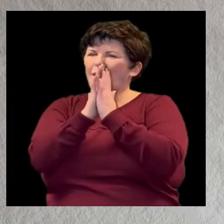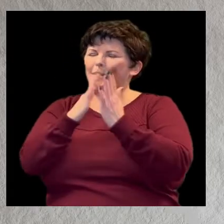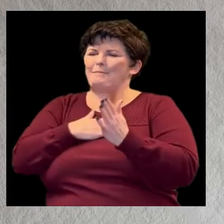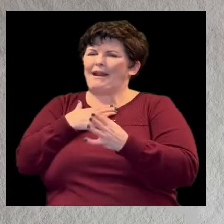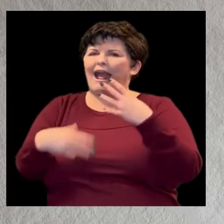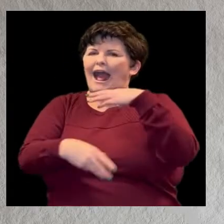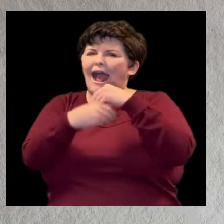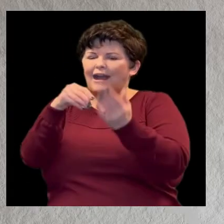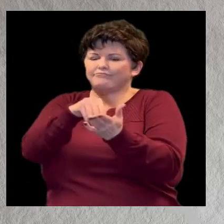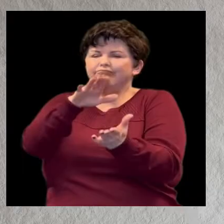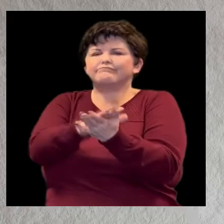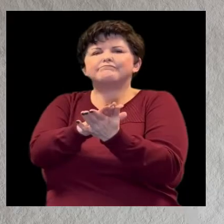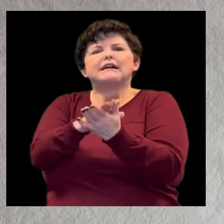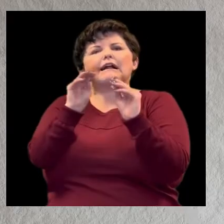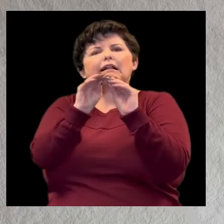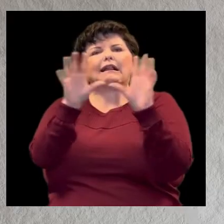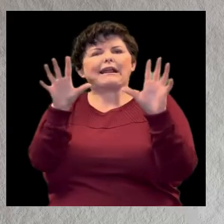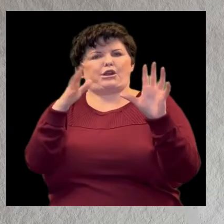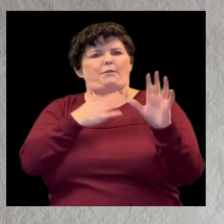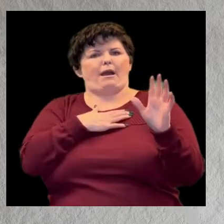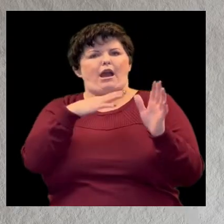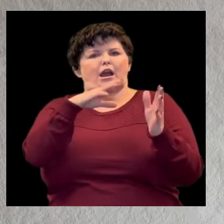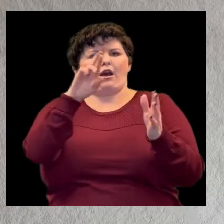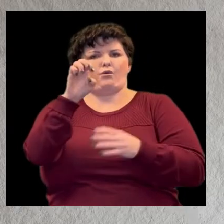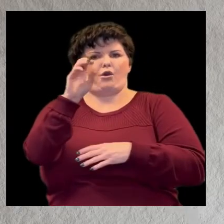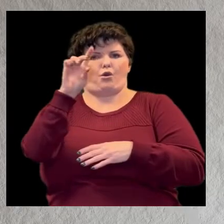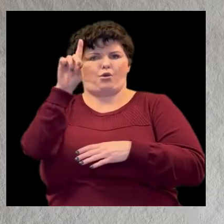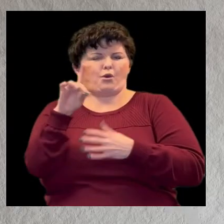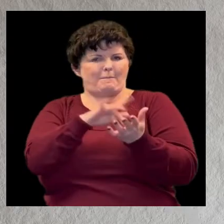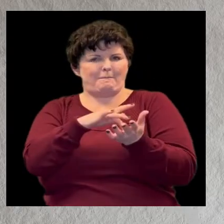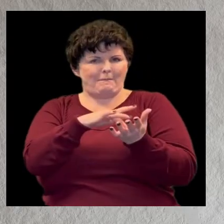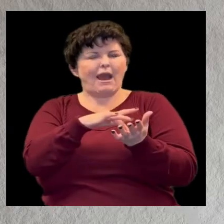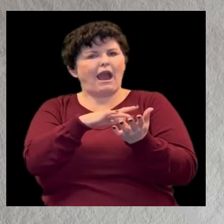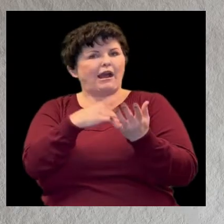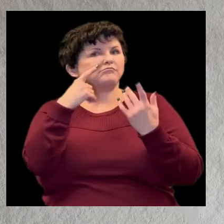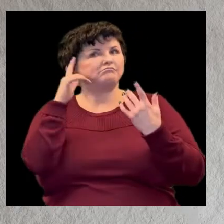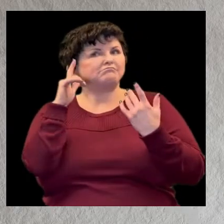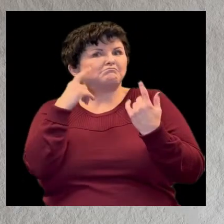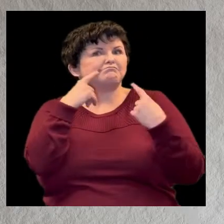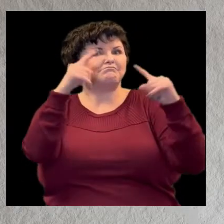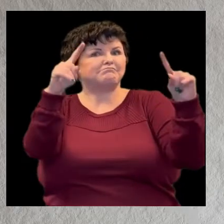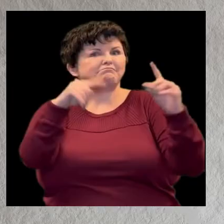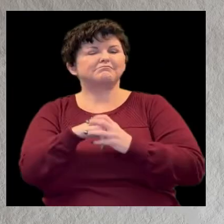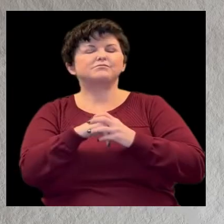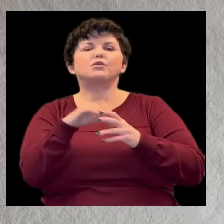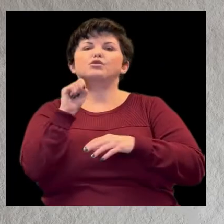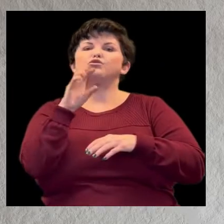clarification gets put in my medical record, and it ended up working.